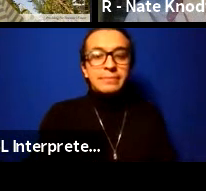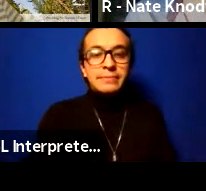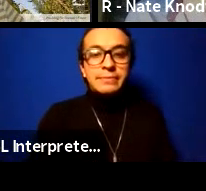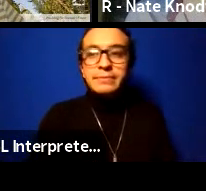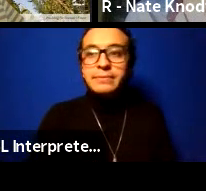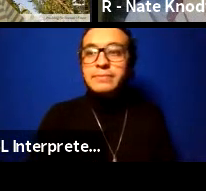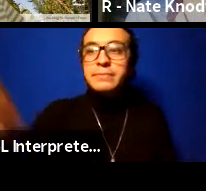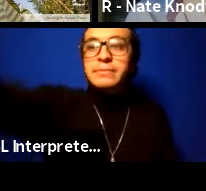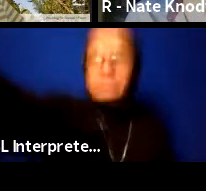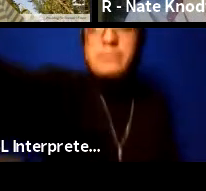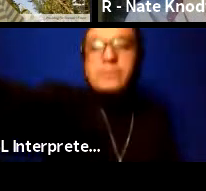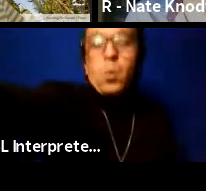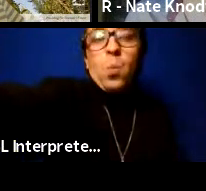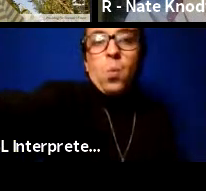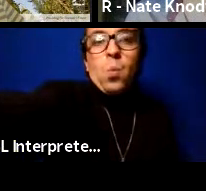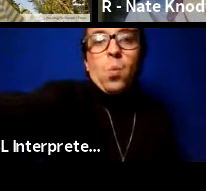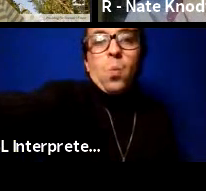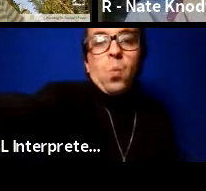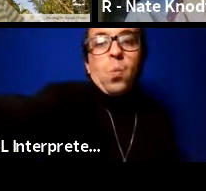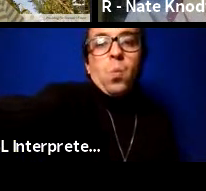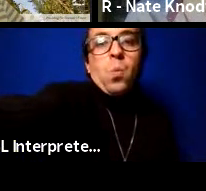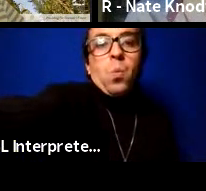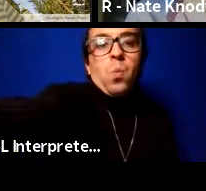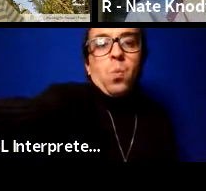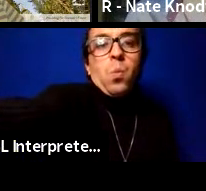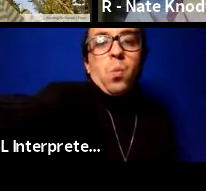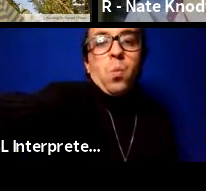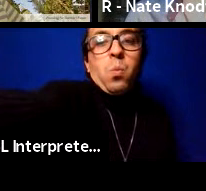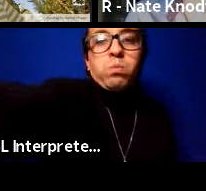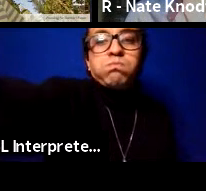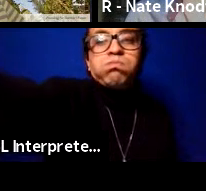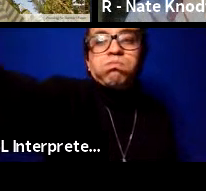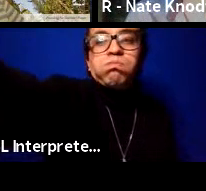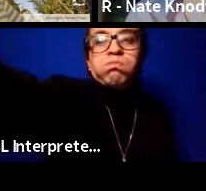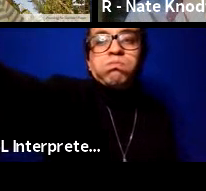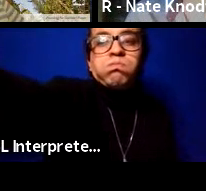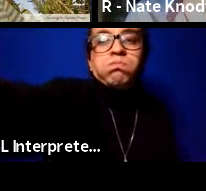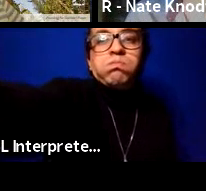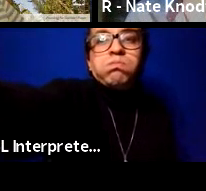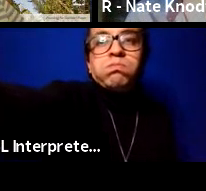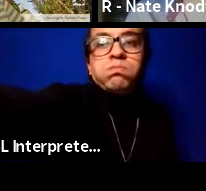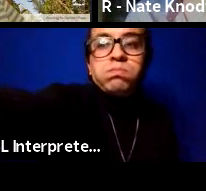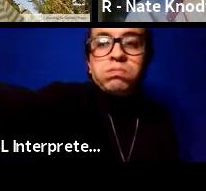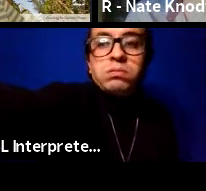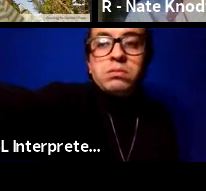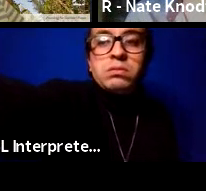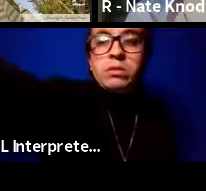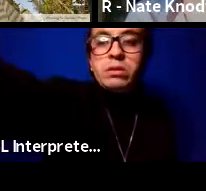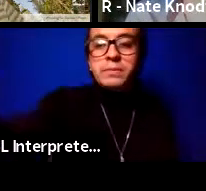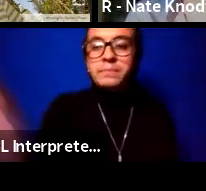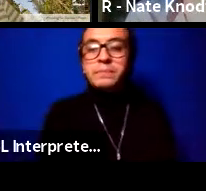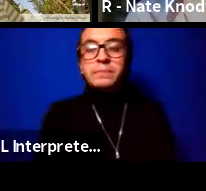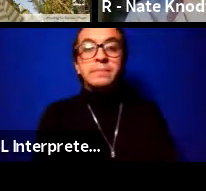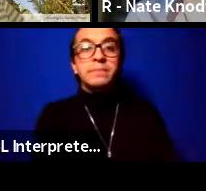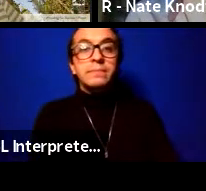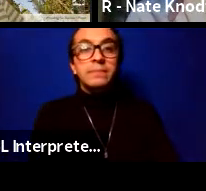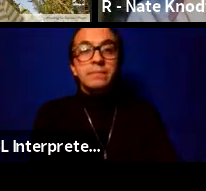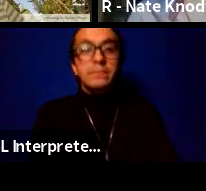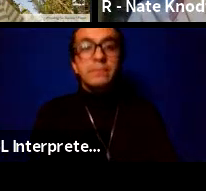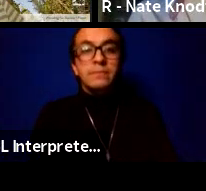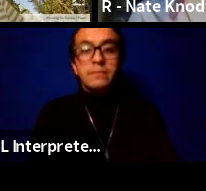Yeah, I was just, Jessica, I have a question regarding the meeting to the organization, the